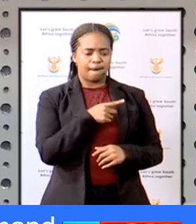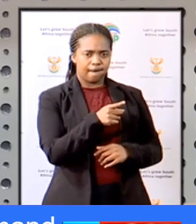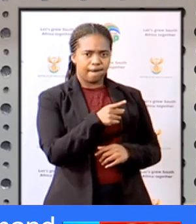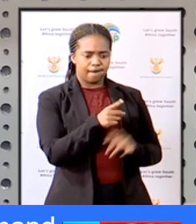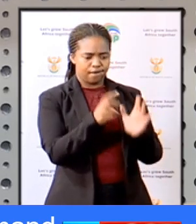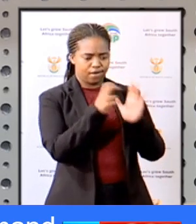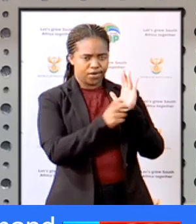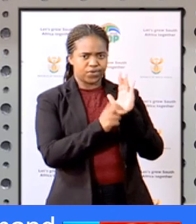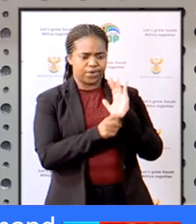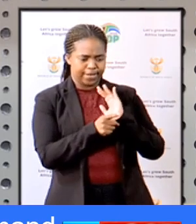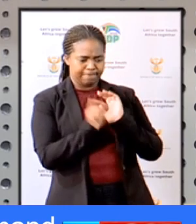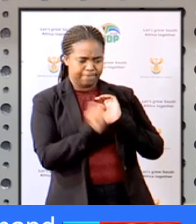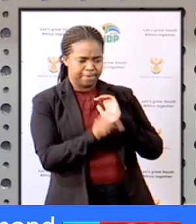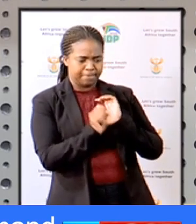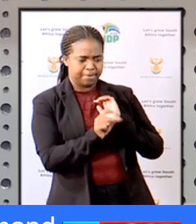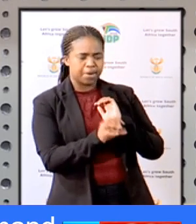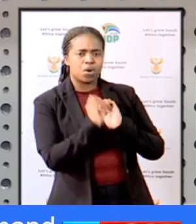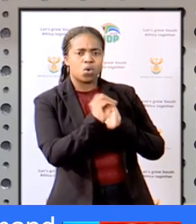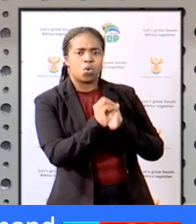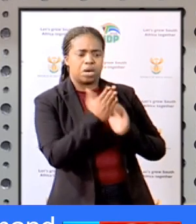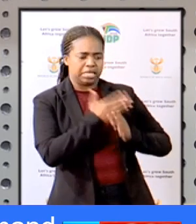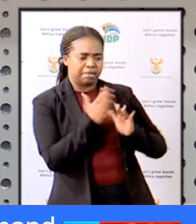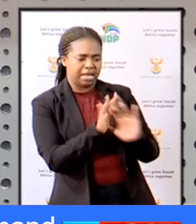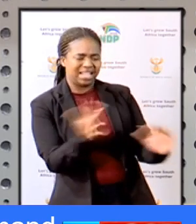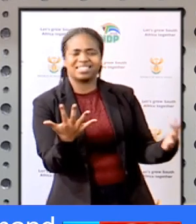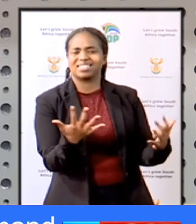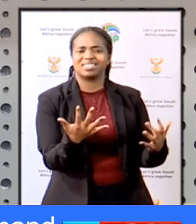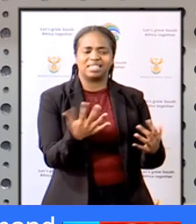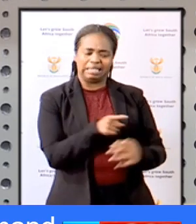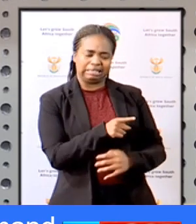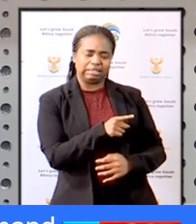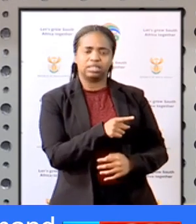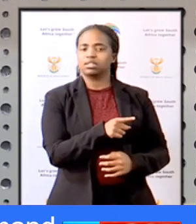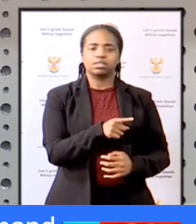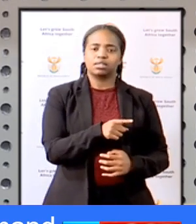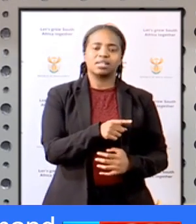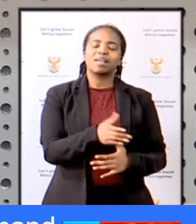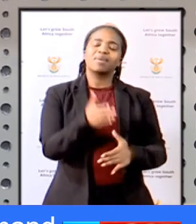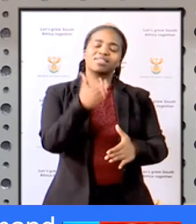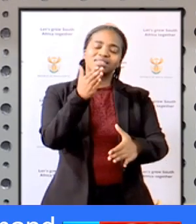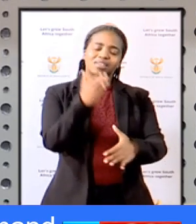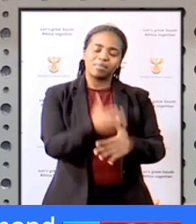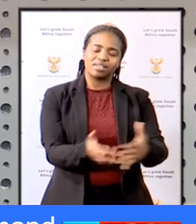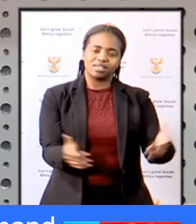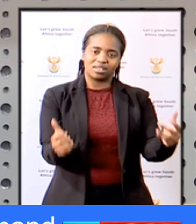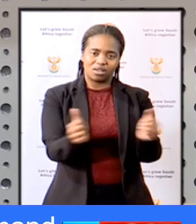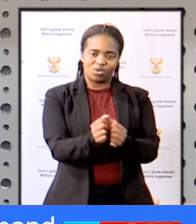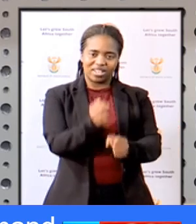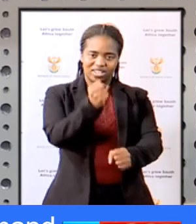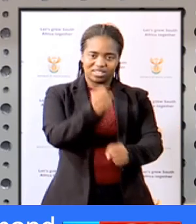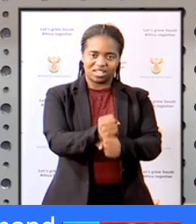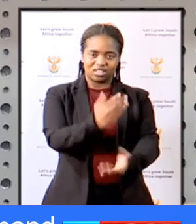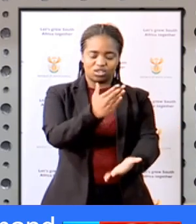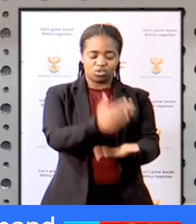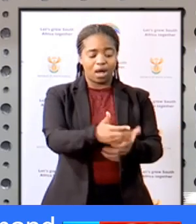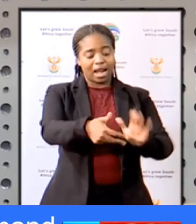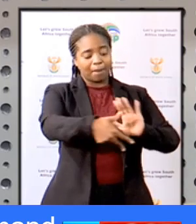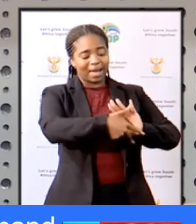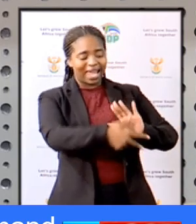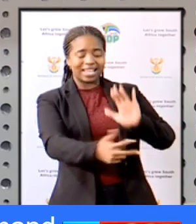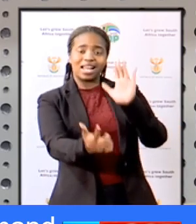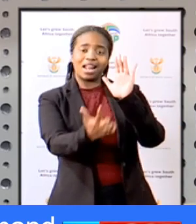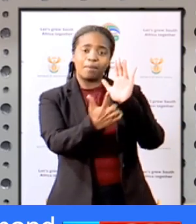the regulations. It's working with us to get the intent and purpose of the regulations embedded in the